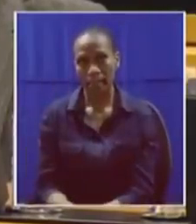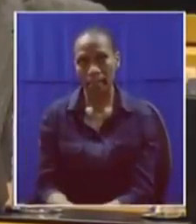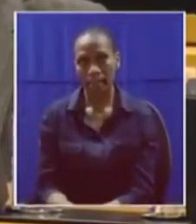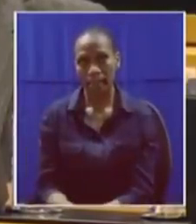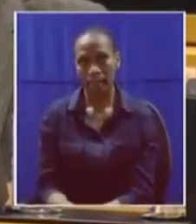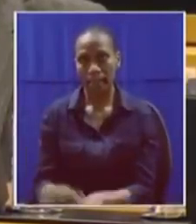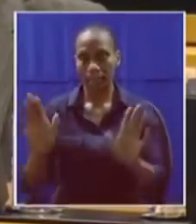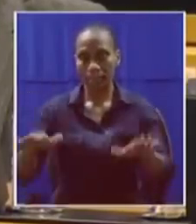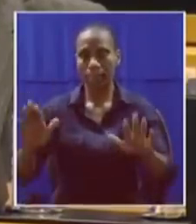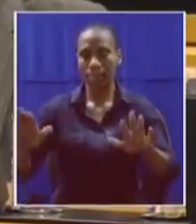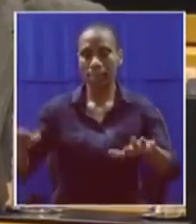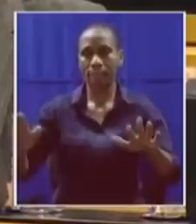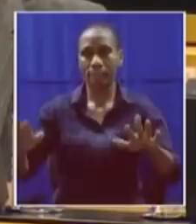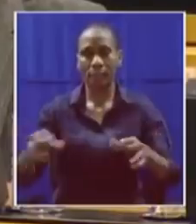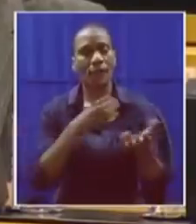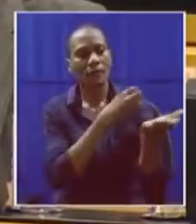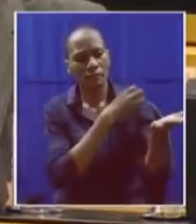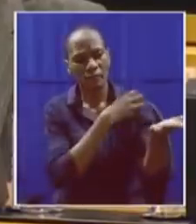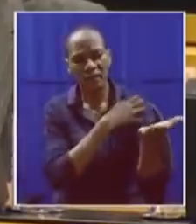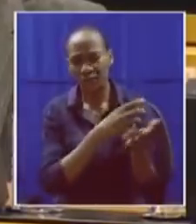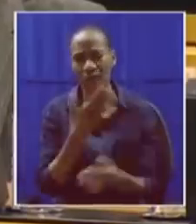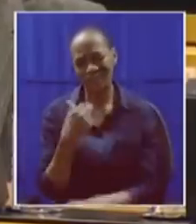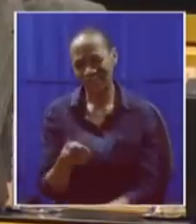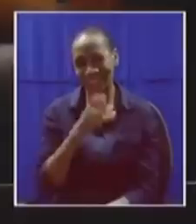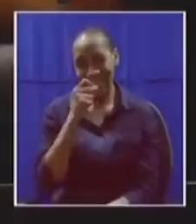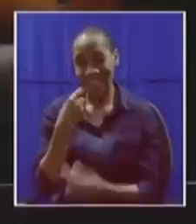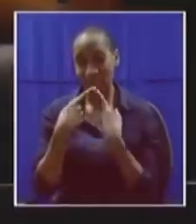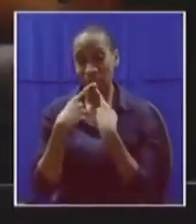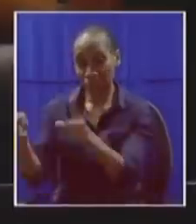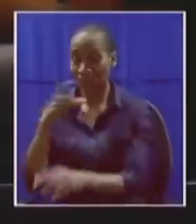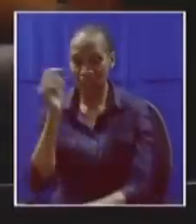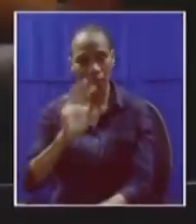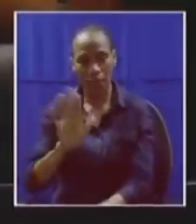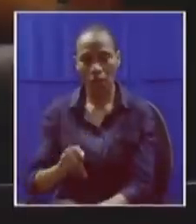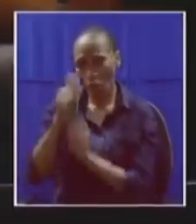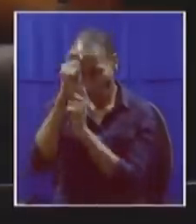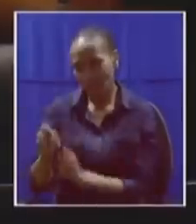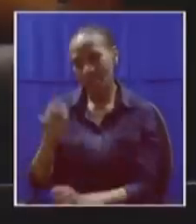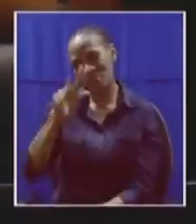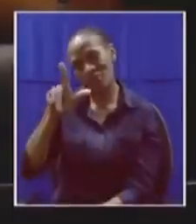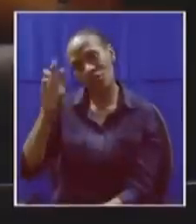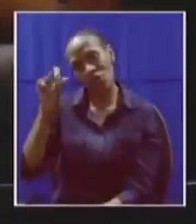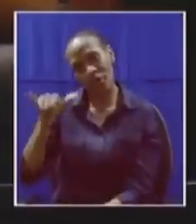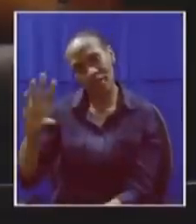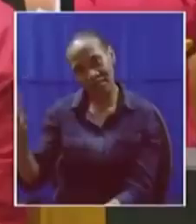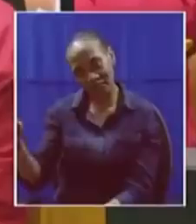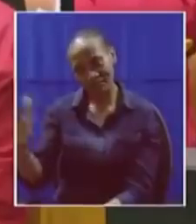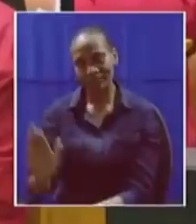Order, honorable members. Honorable Minister, let's refer to one another as honorable. Honorable Floyd.